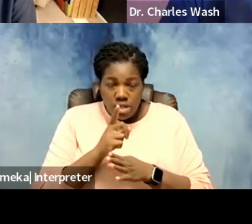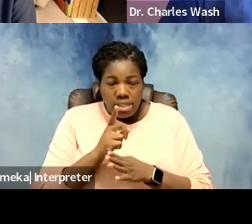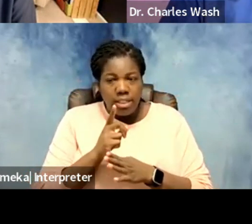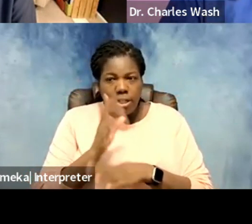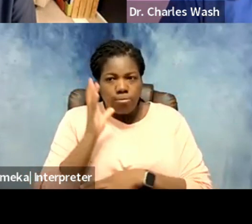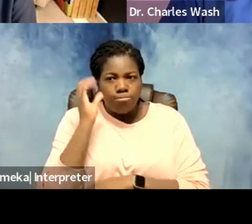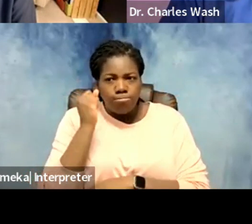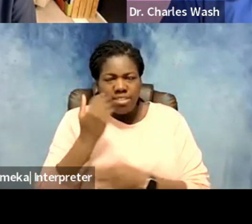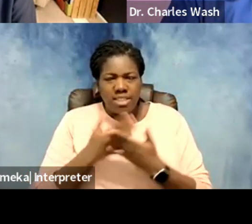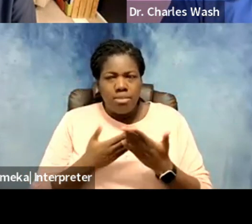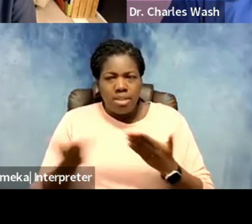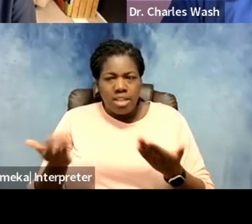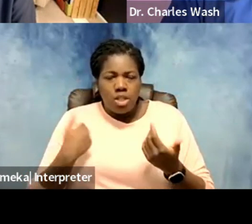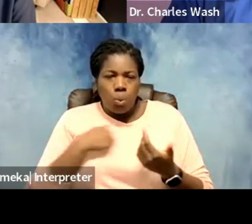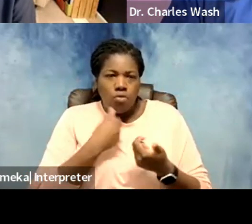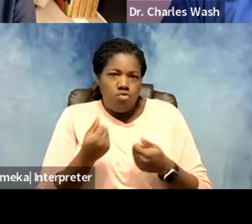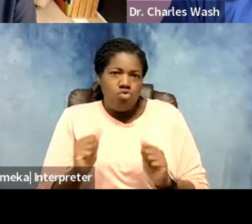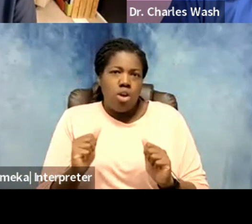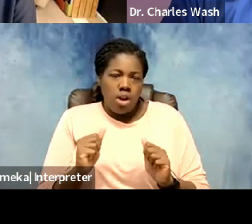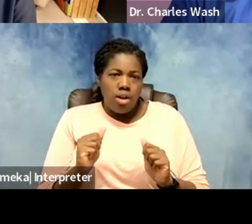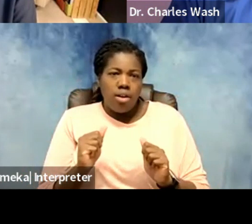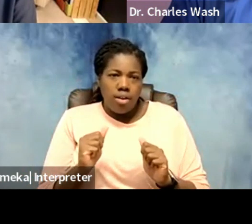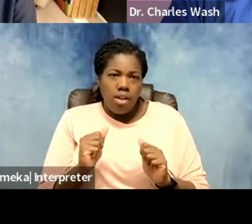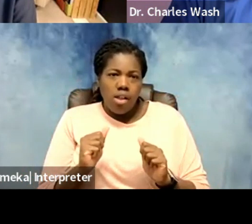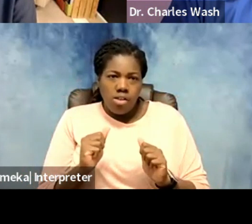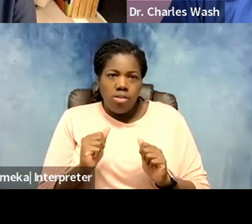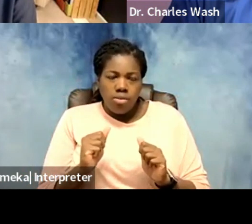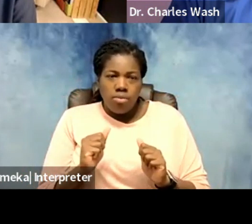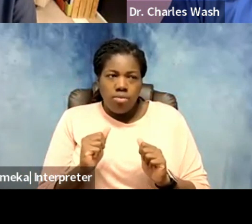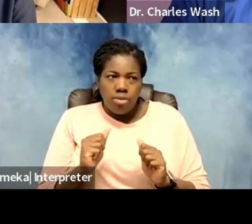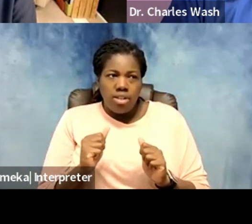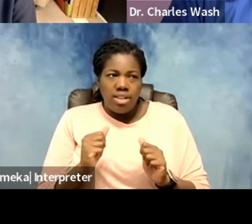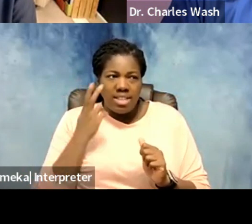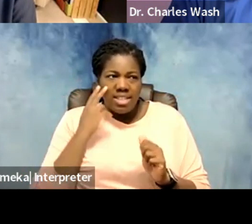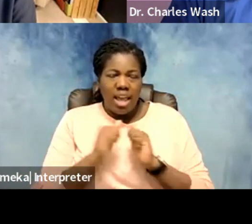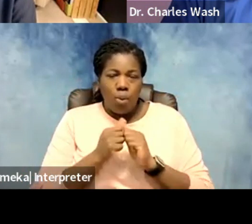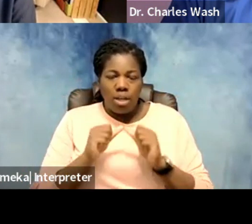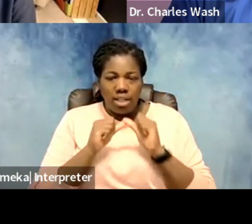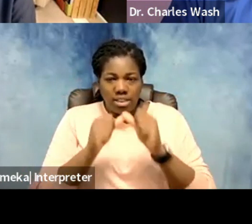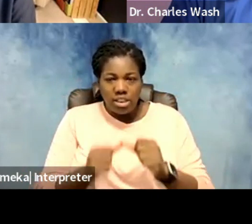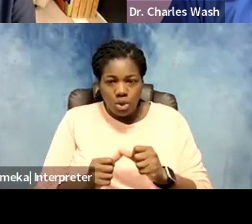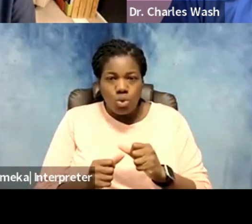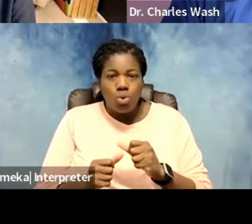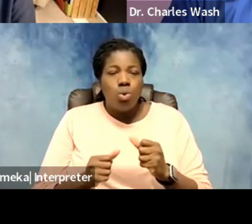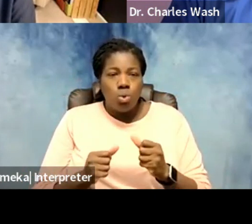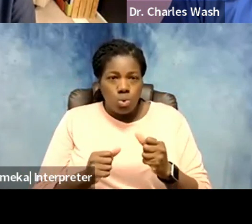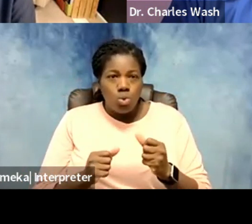of the things that we've tried, and see how we can continue to grow and make that impact in the